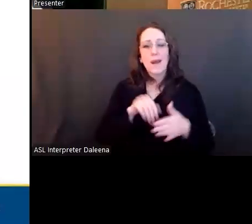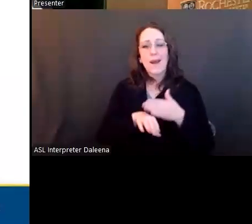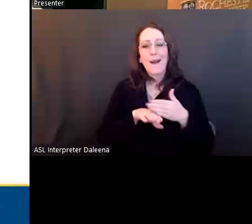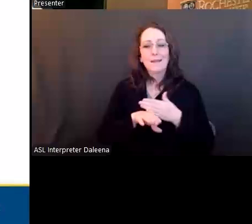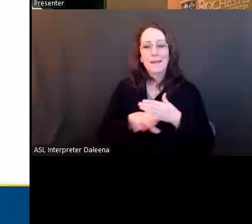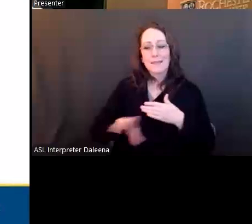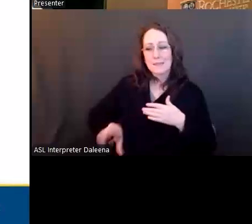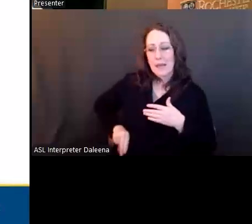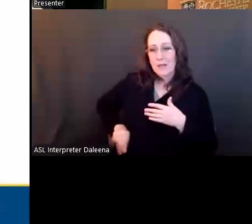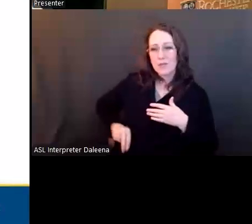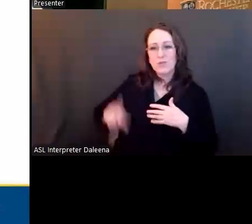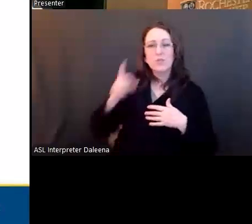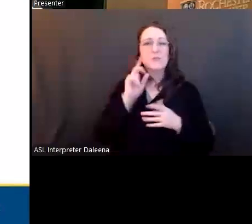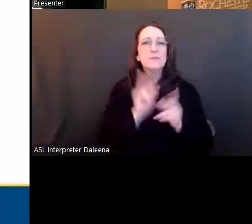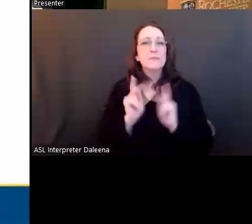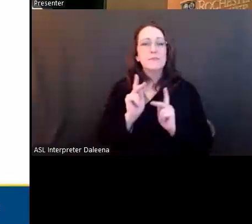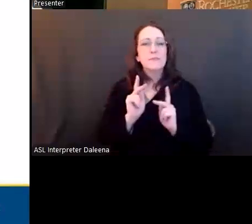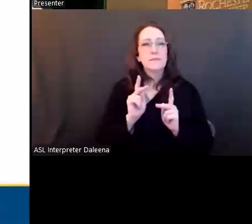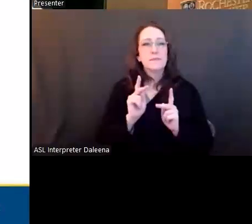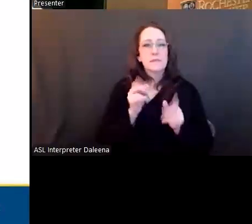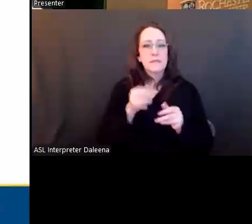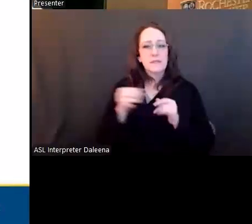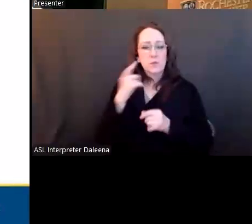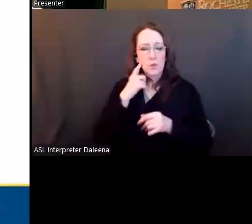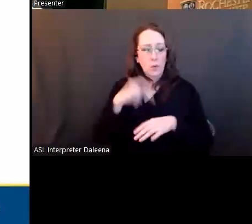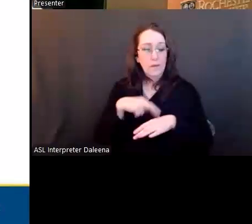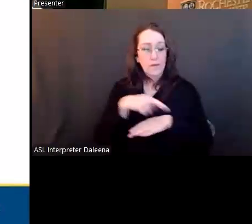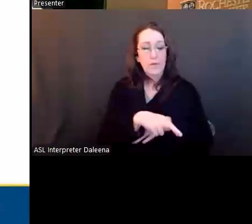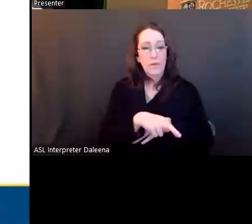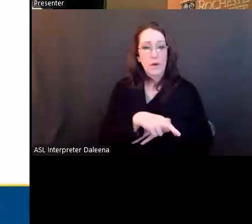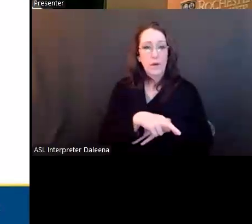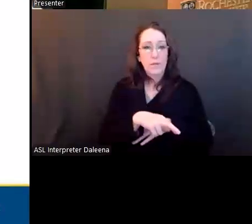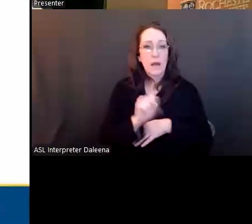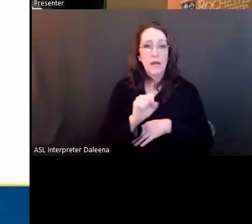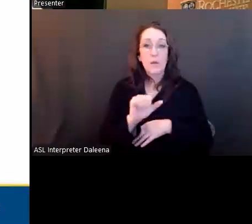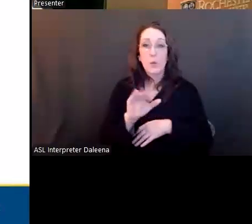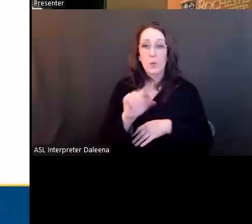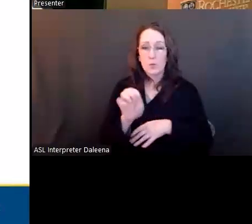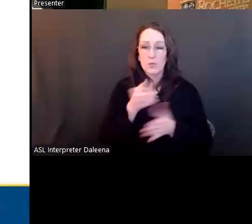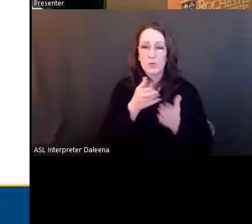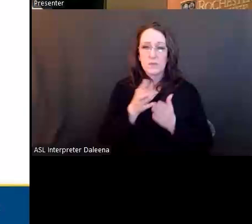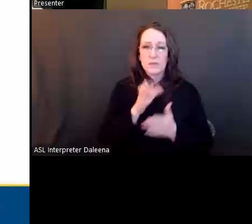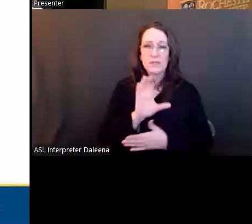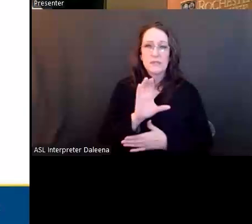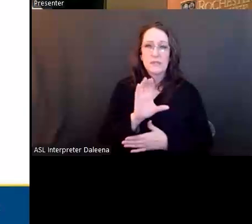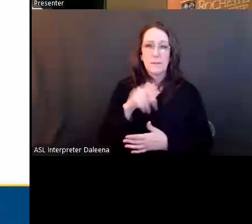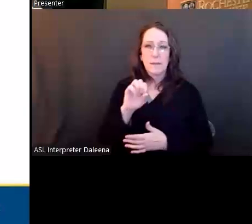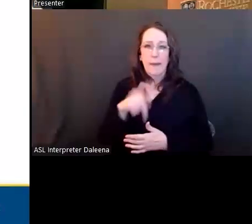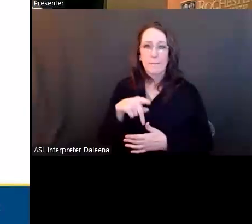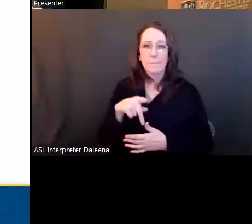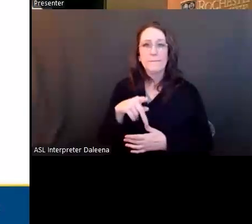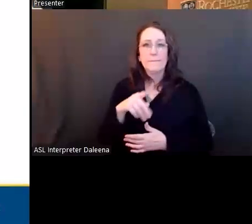pager for individuals being referred from our acute services, CPEP, mobile crisis